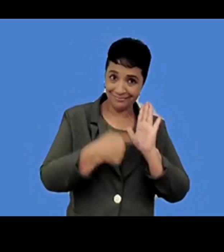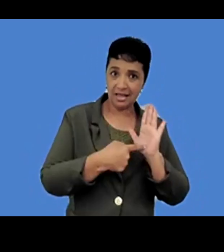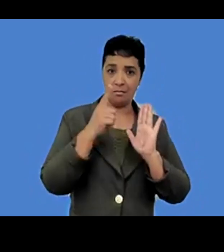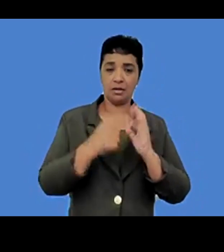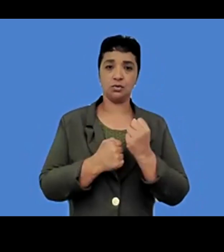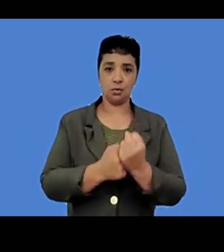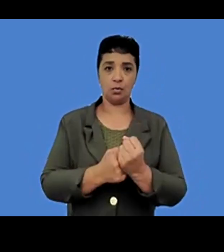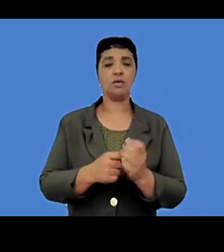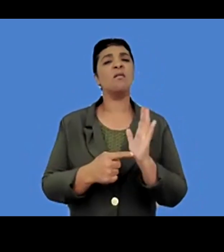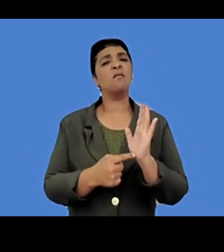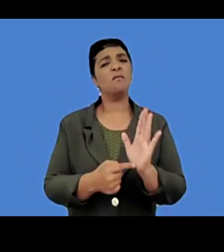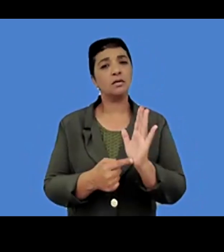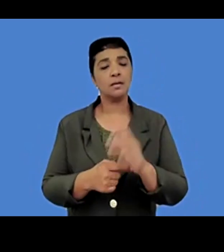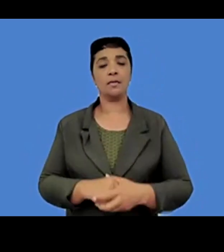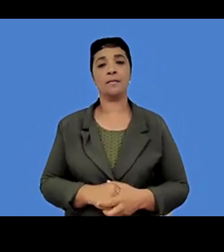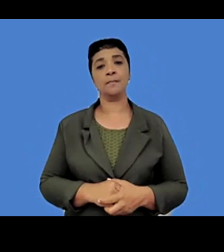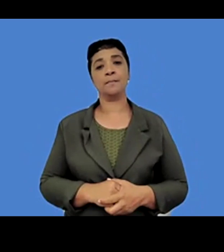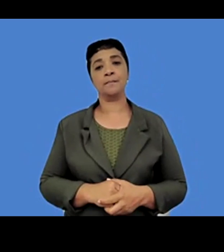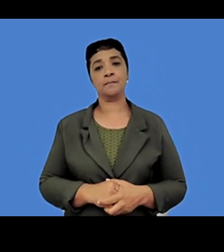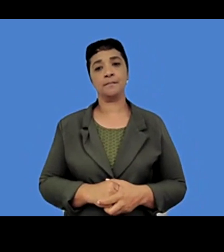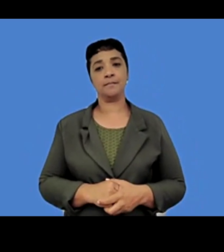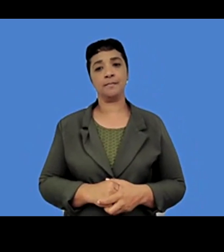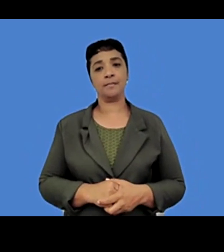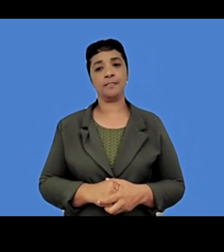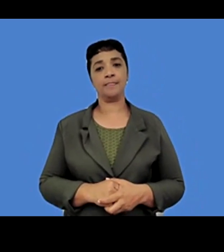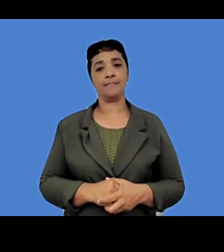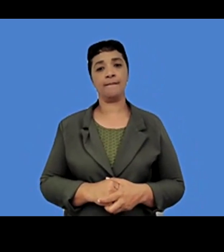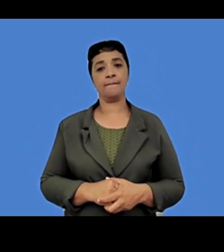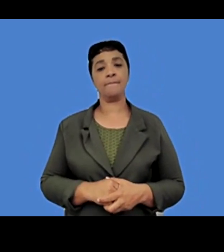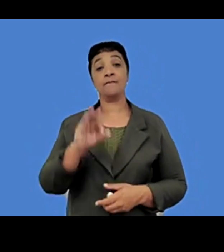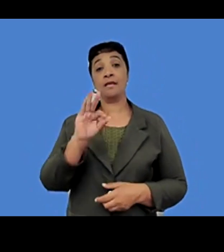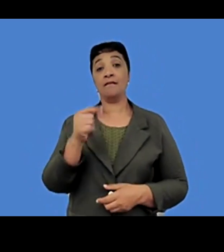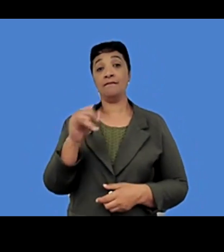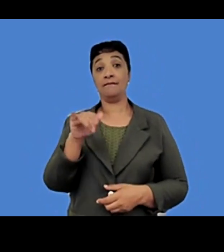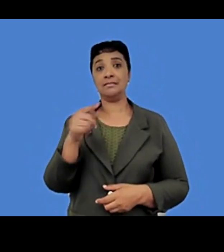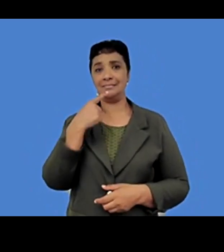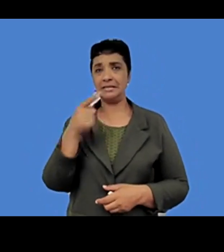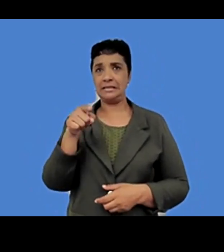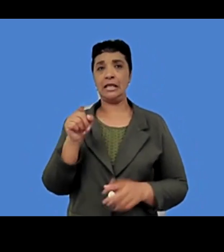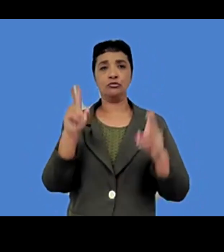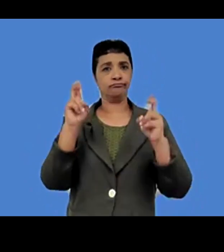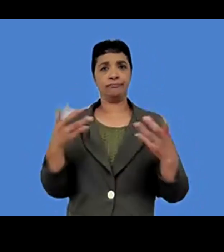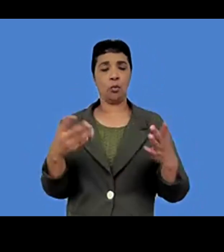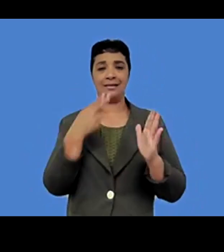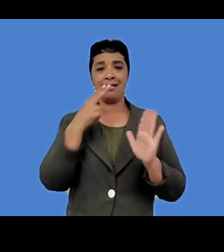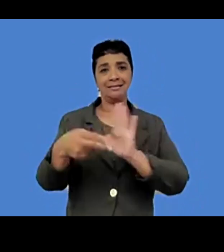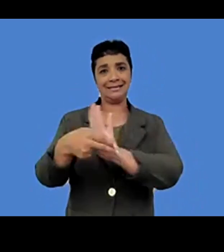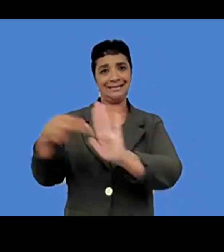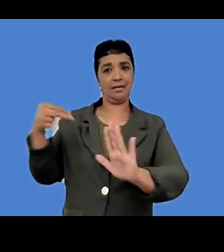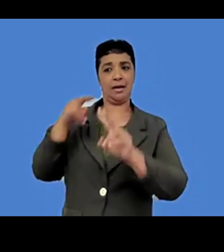include really, she did highlight the issue of stigma and the need to